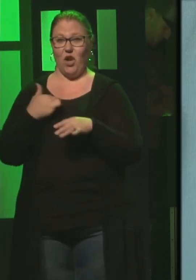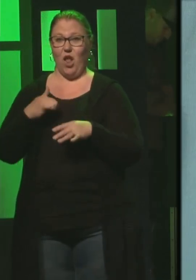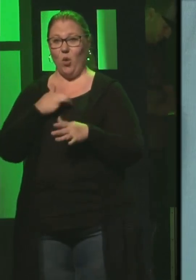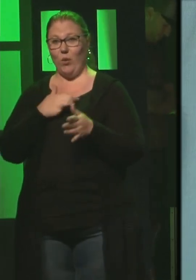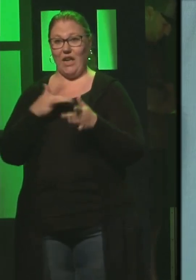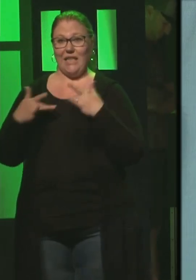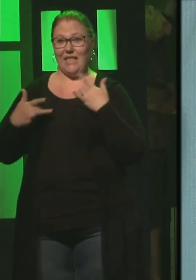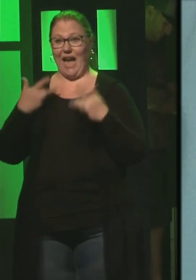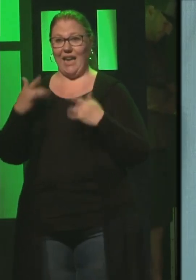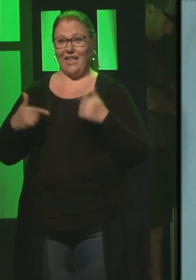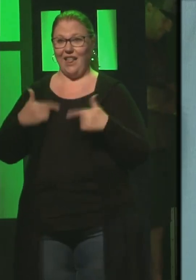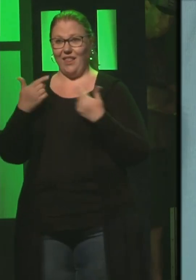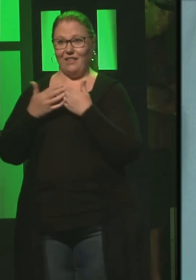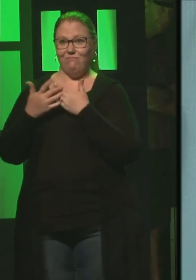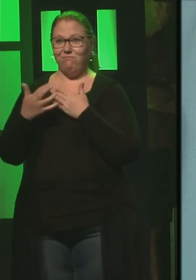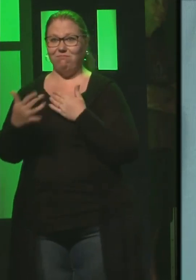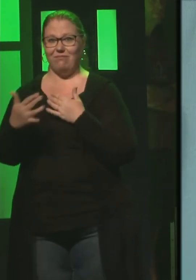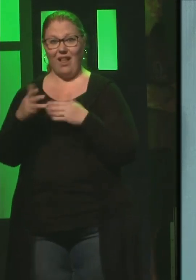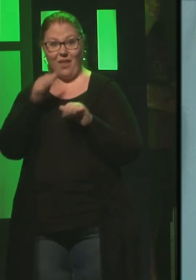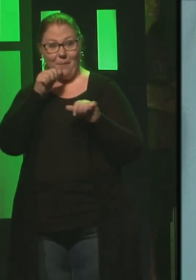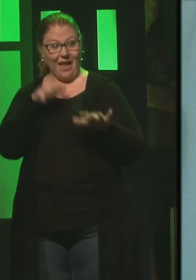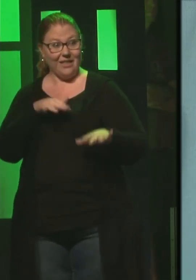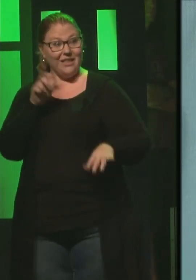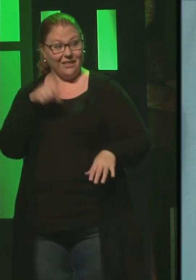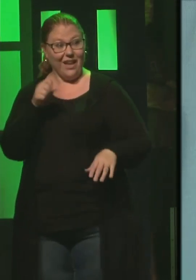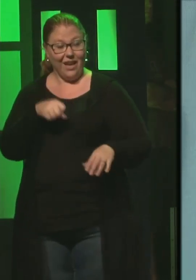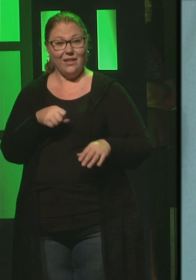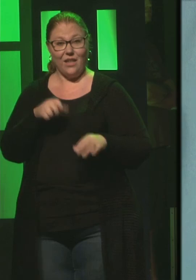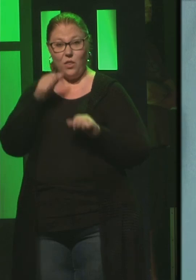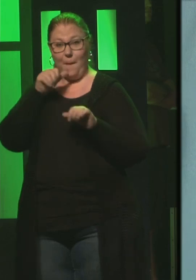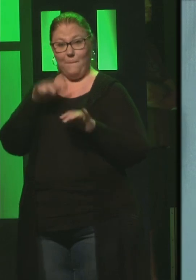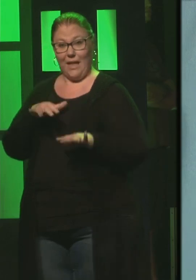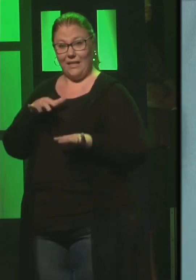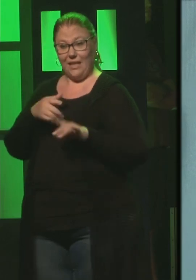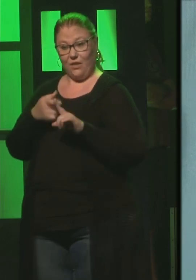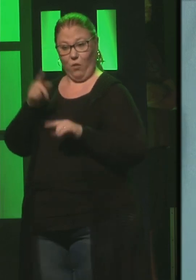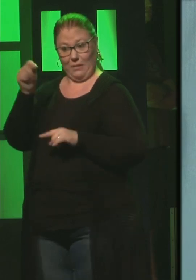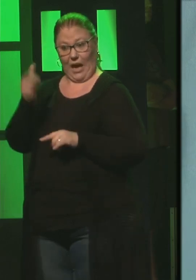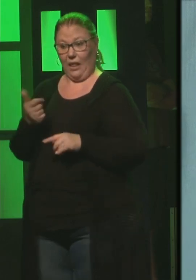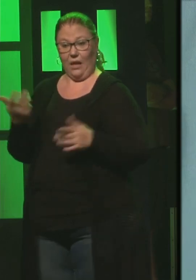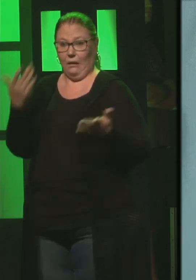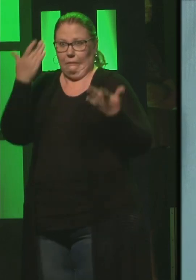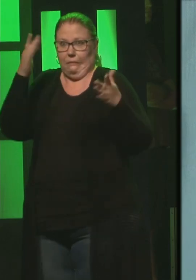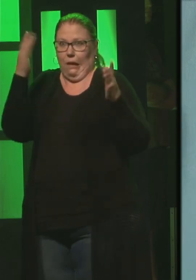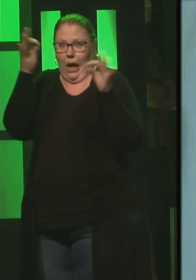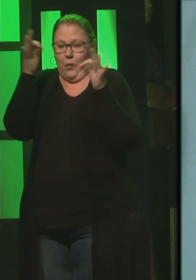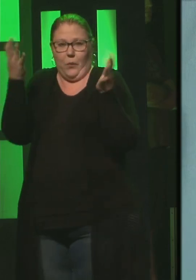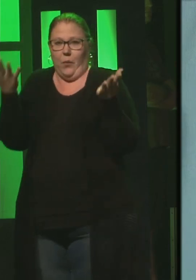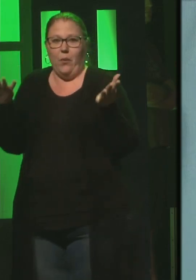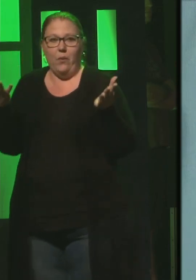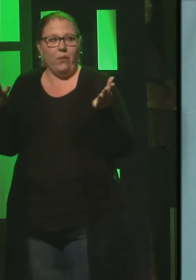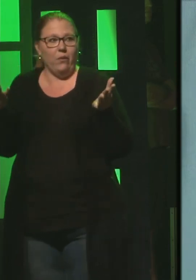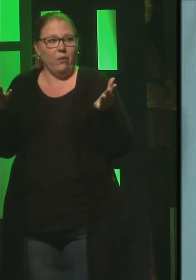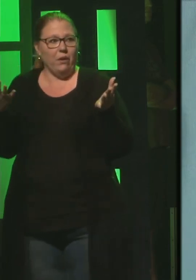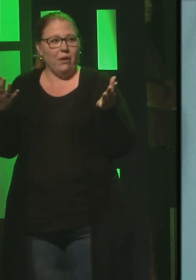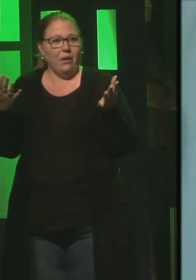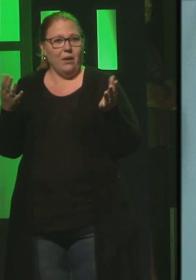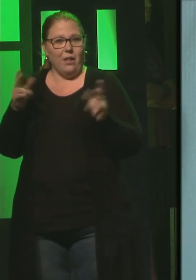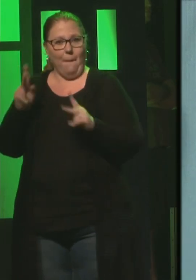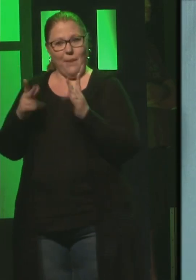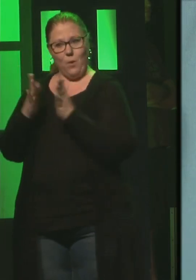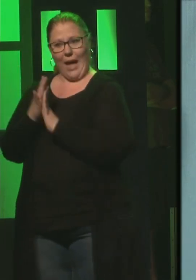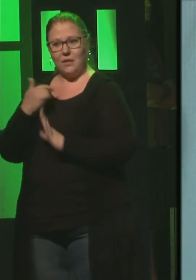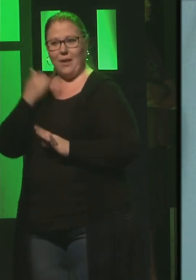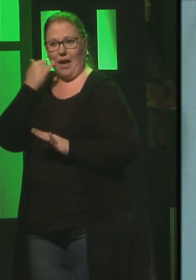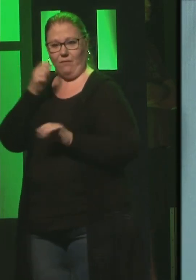100,000 miles. Are these blessings? Yes. Are they blessings from tithing? Don't know. I've been asked if